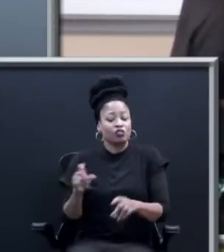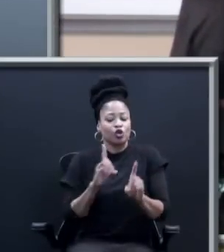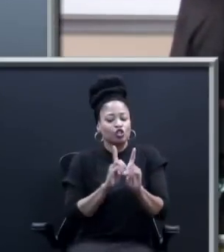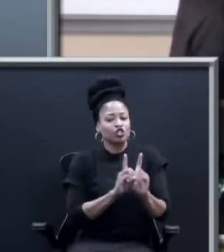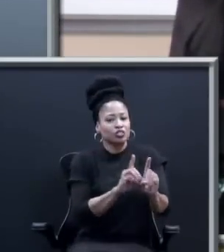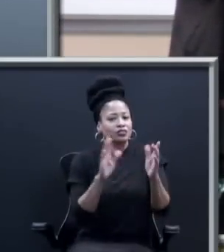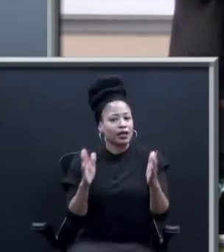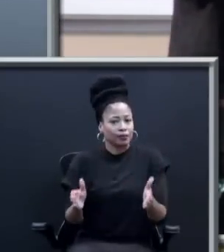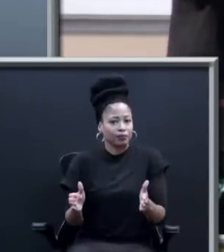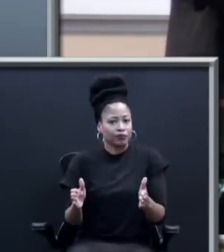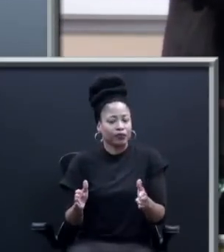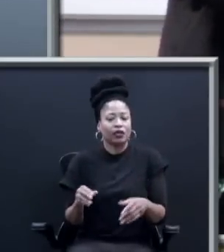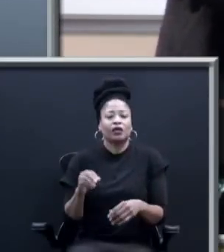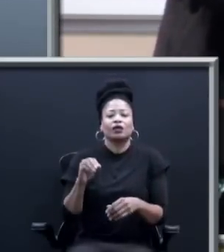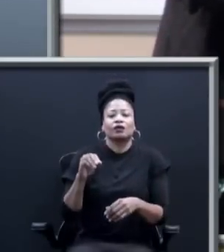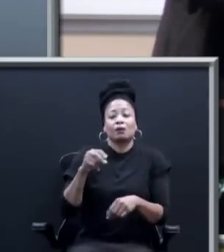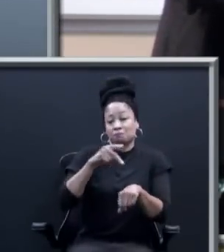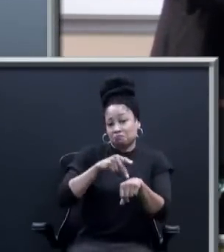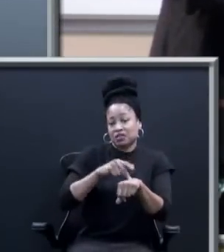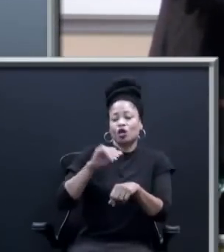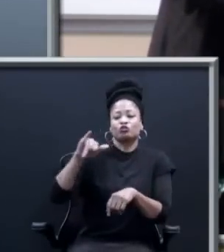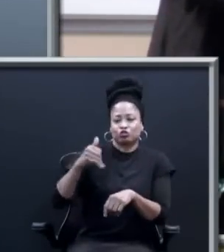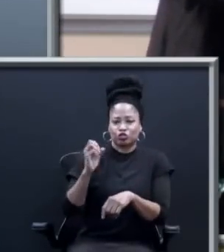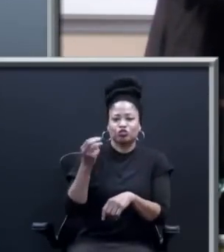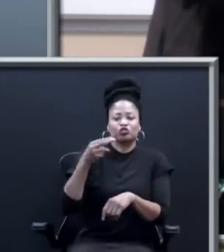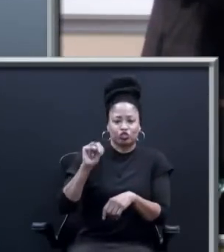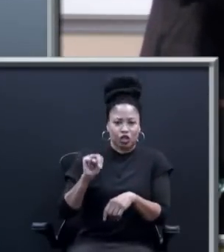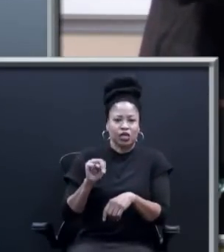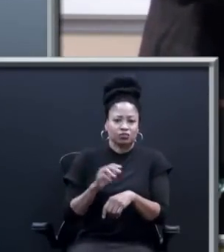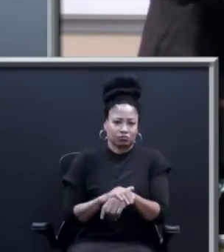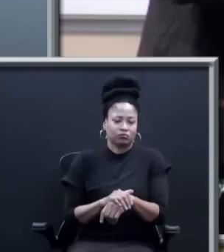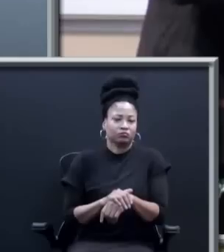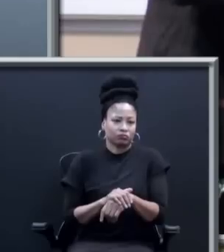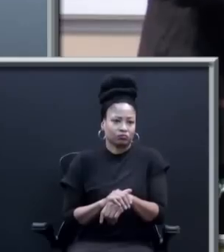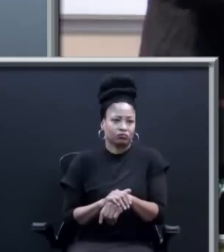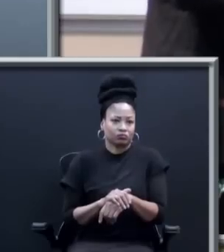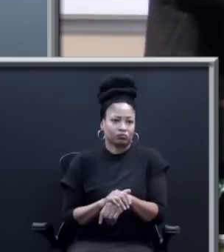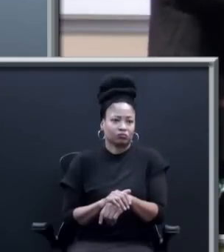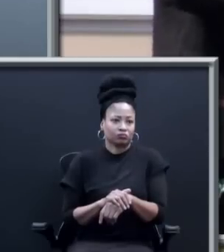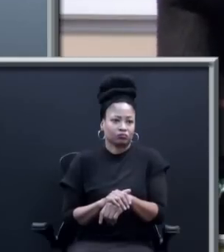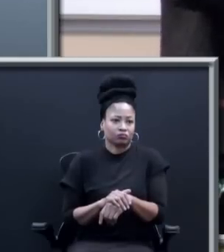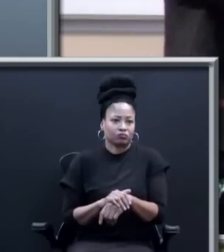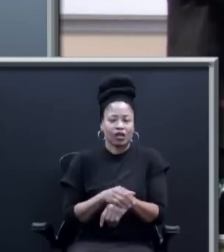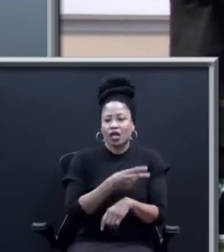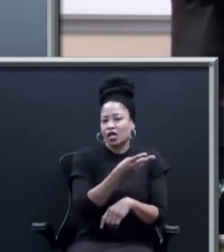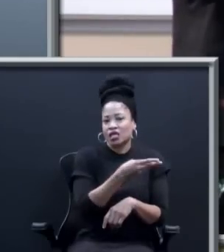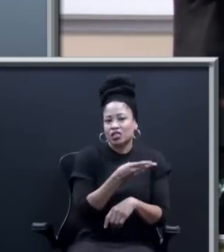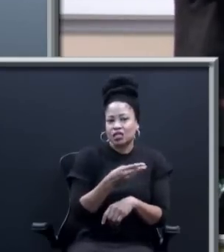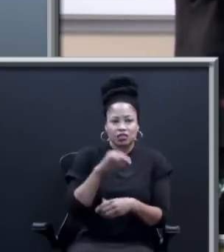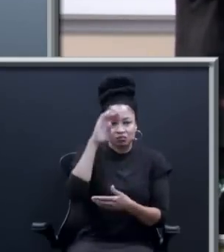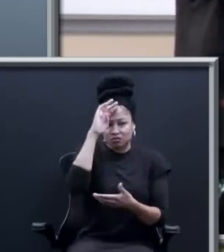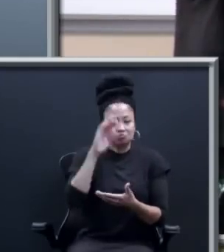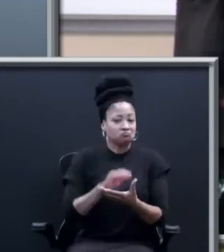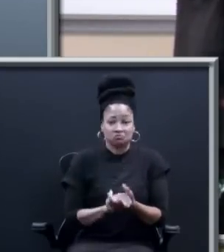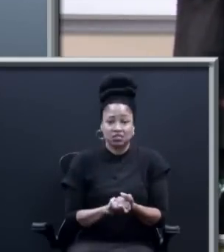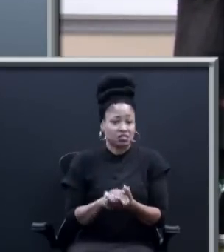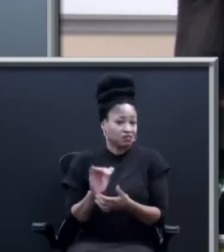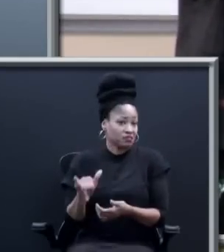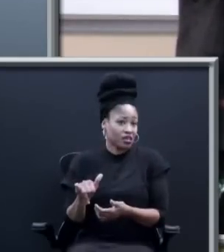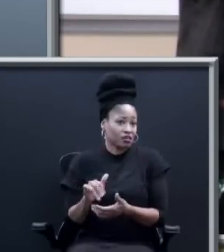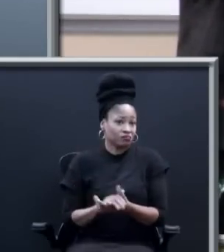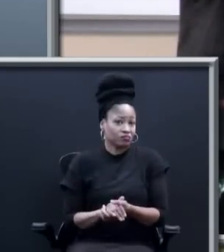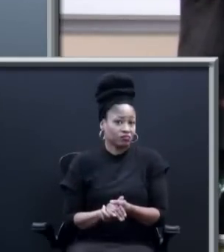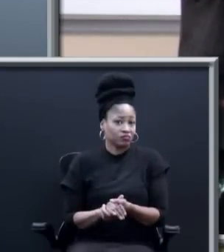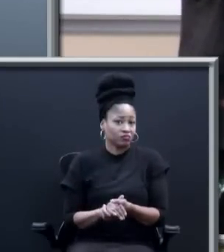So Peter and John, that other's talking about John, they went to the disciple because they didn't really believe it. But when they got there, let's see